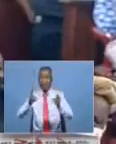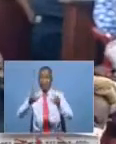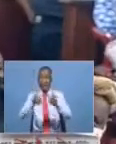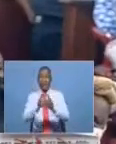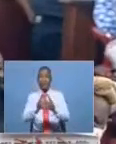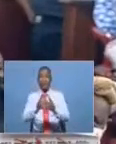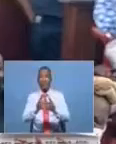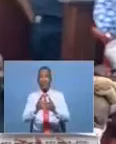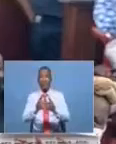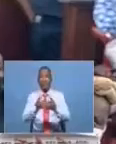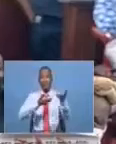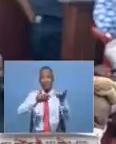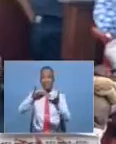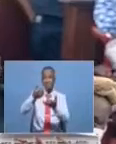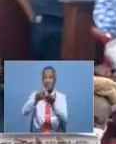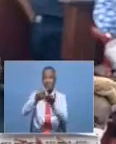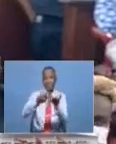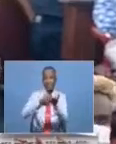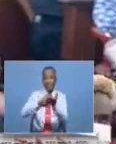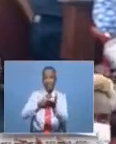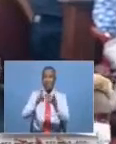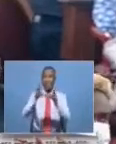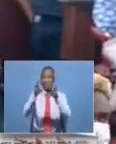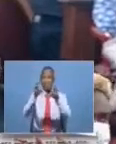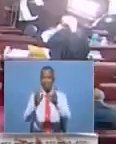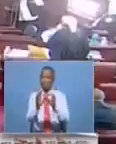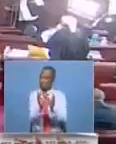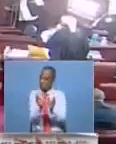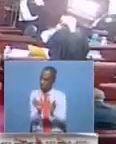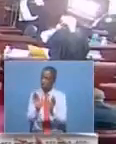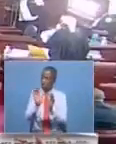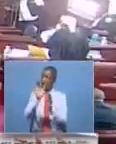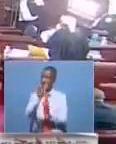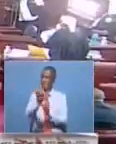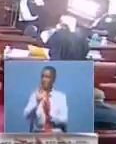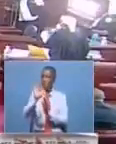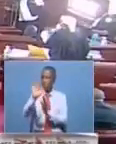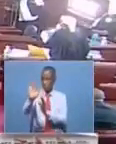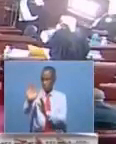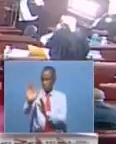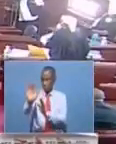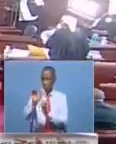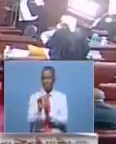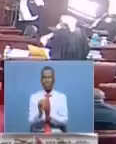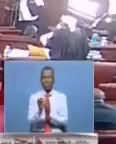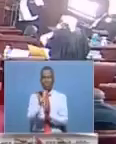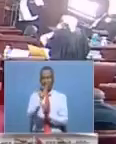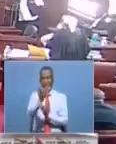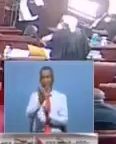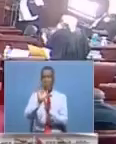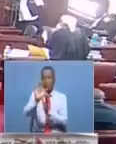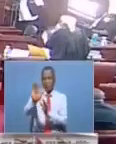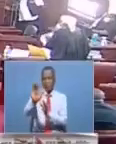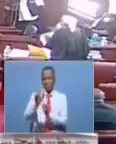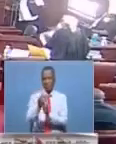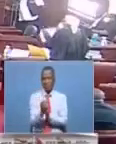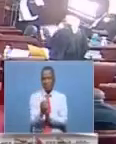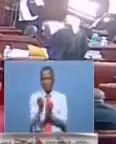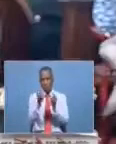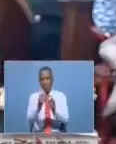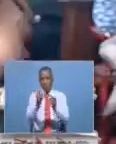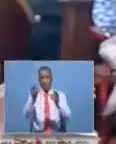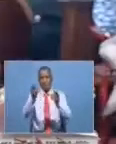a problem with that. Everybody knows that. You said that very early in your submission. Yes, so I'm saying that when it comes to